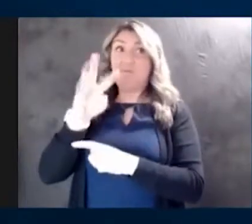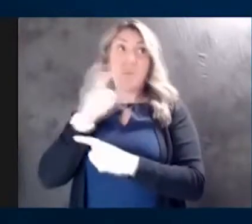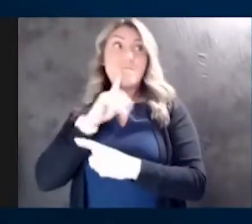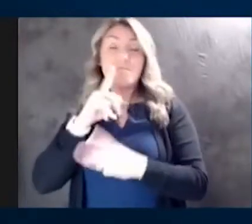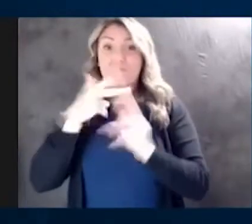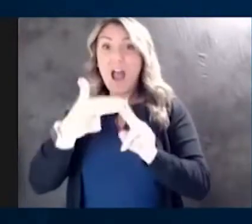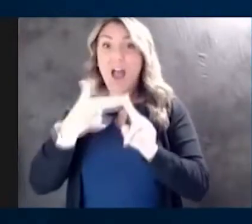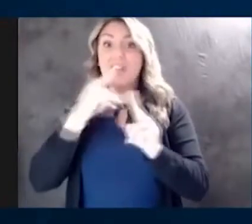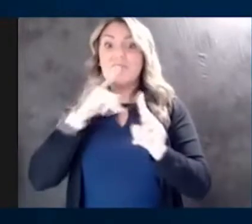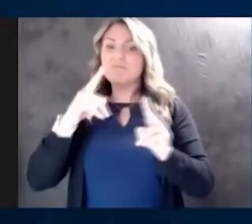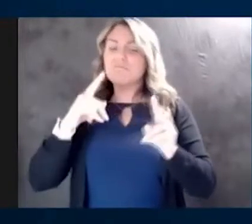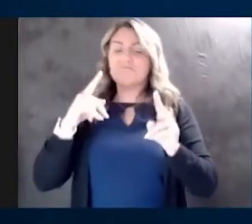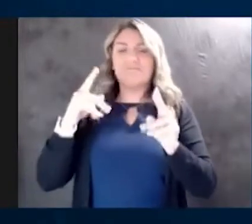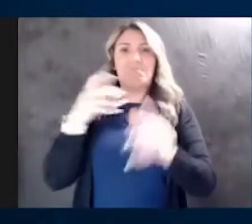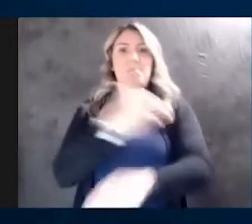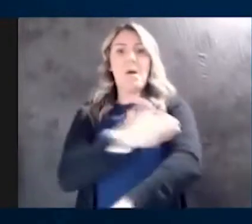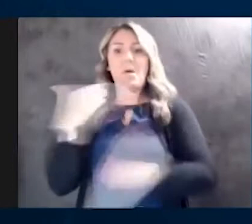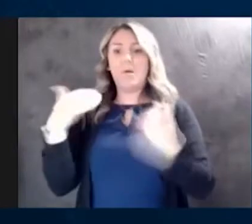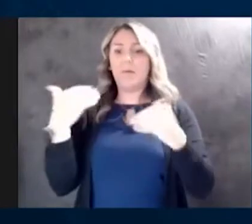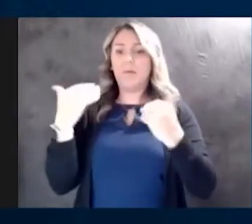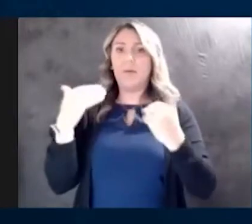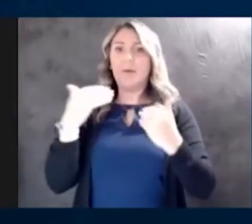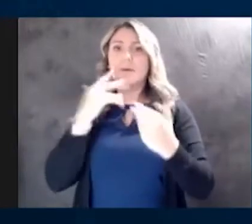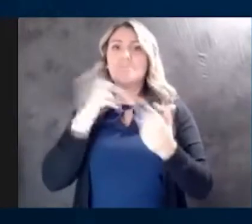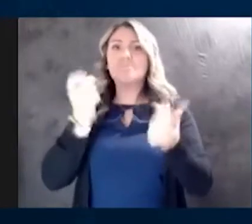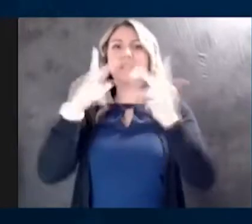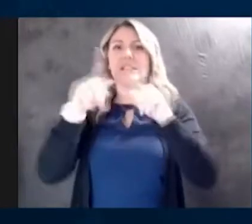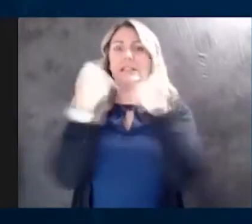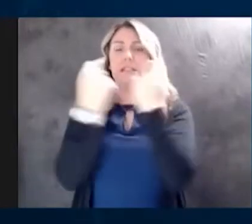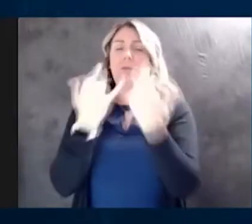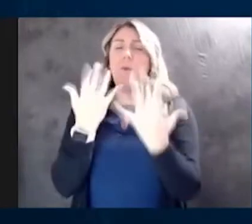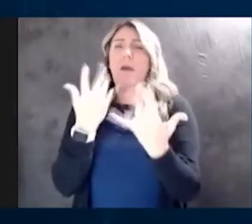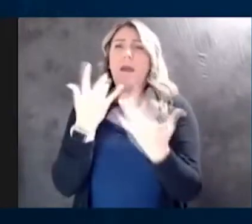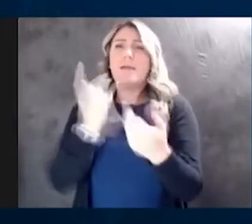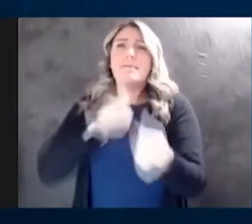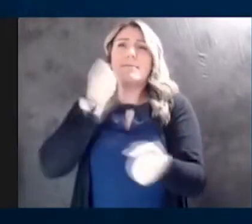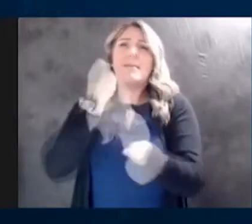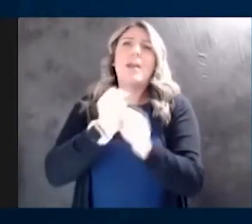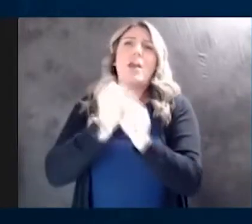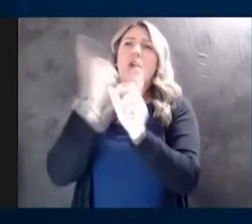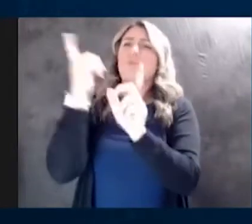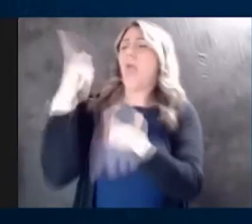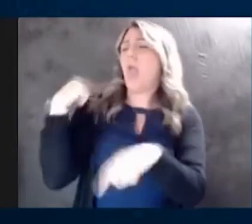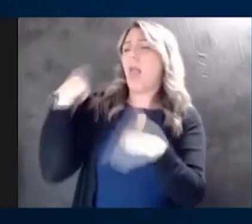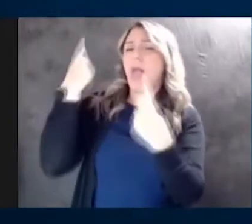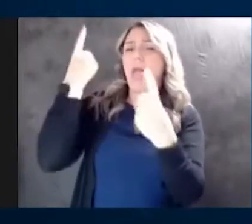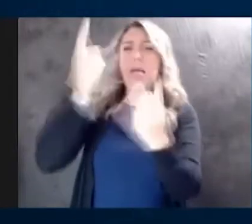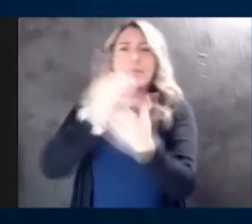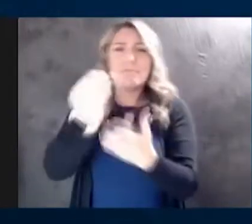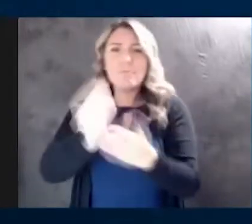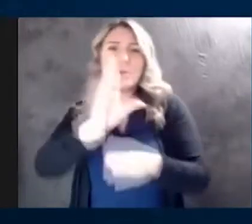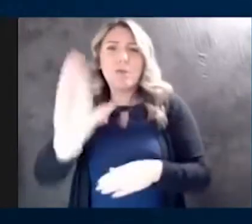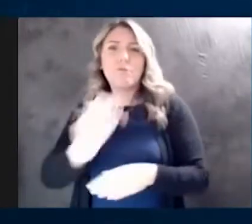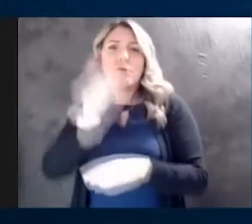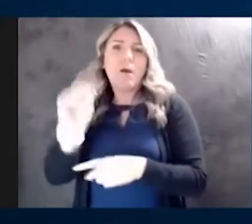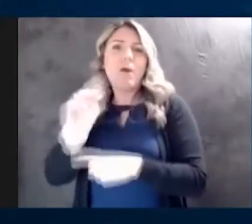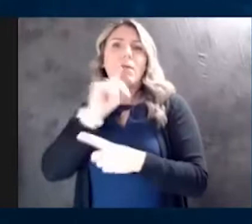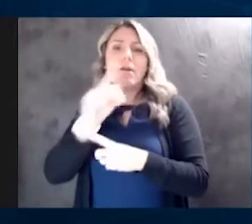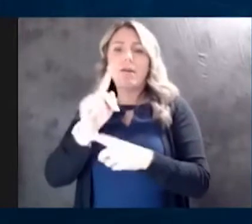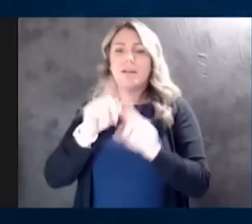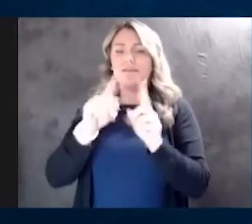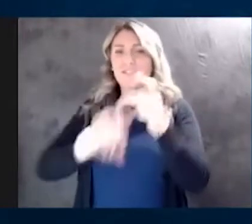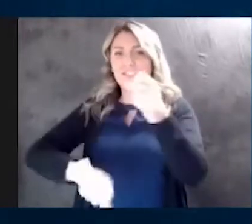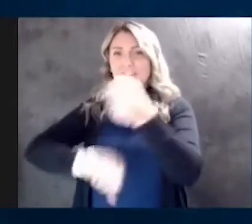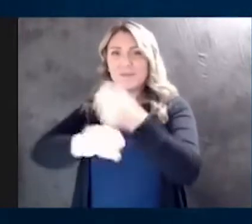water. Many dragon boat teams wait years and years to be able to purchase their own dragon boat, but through the support